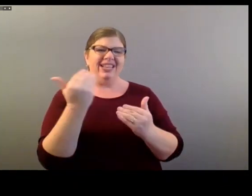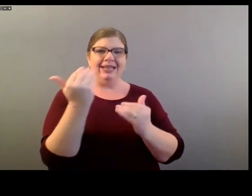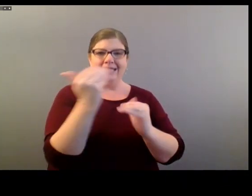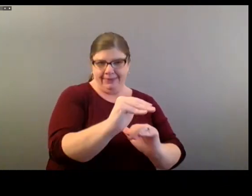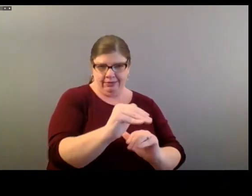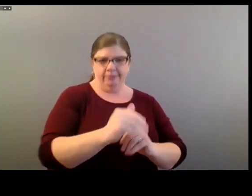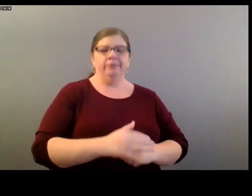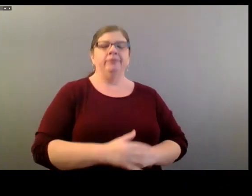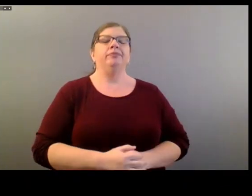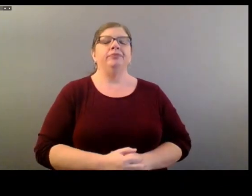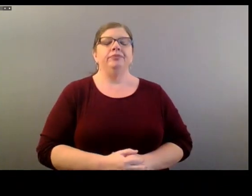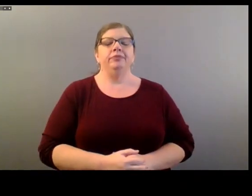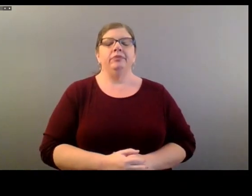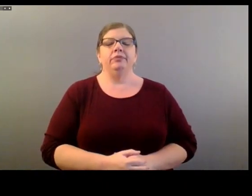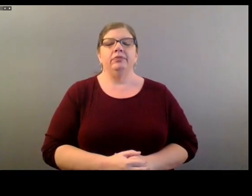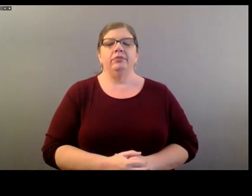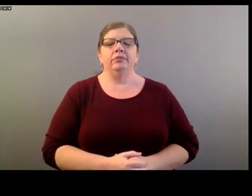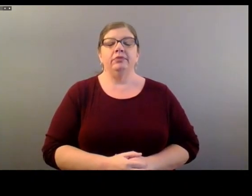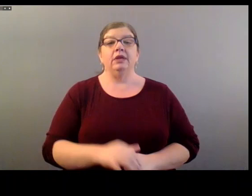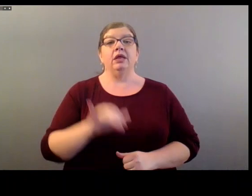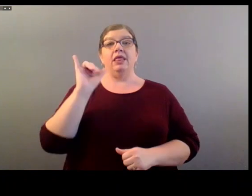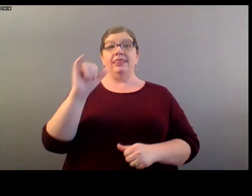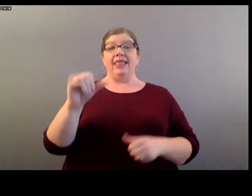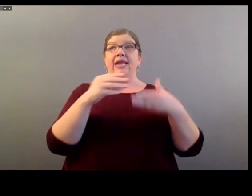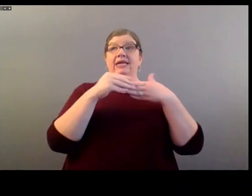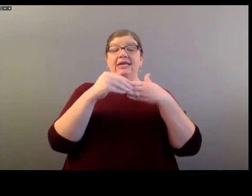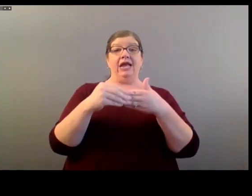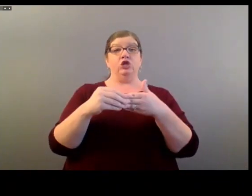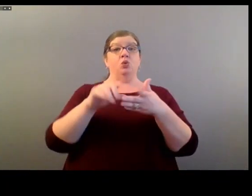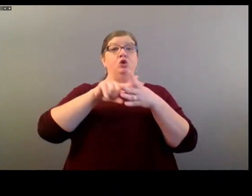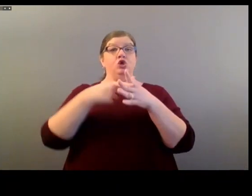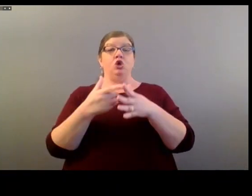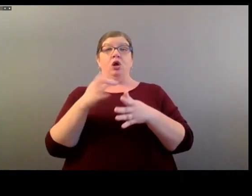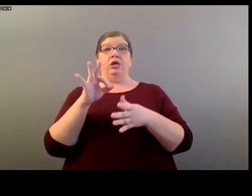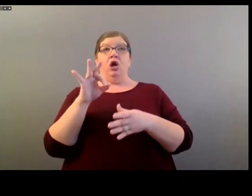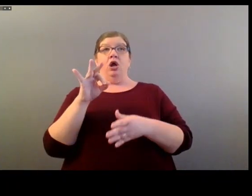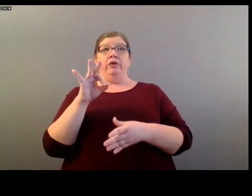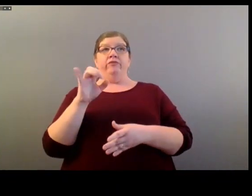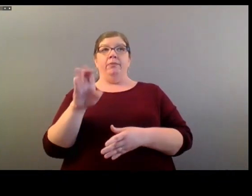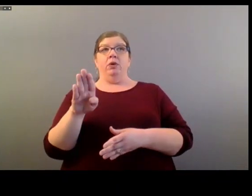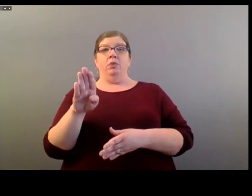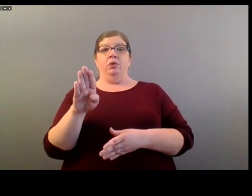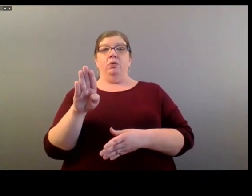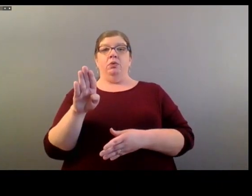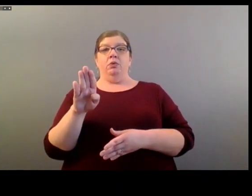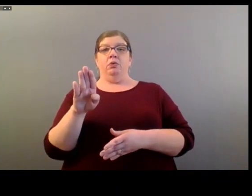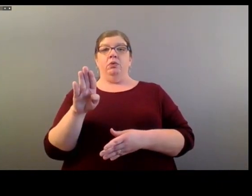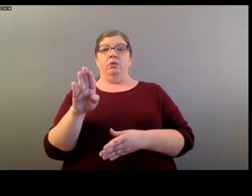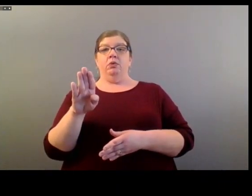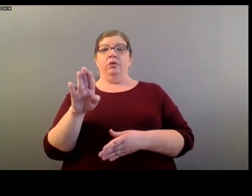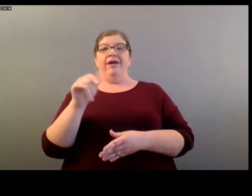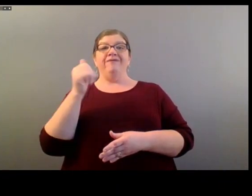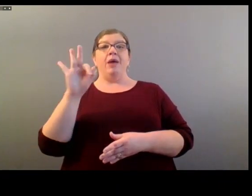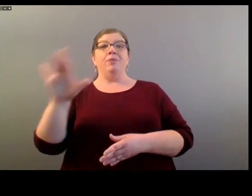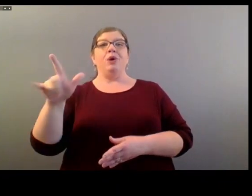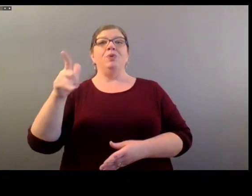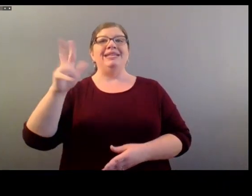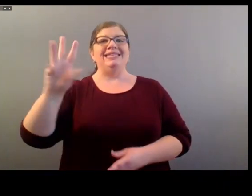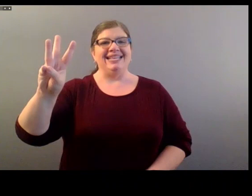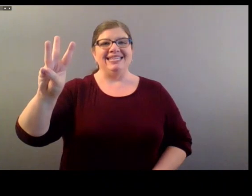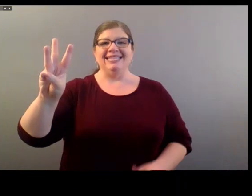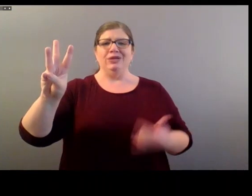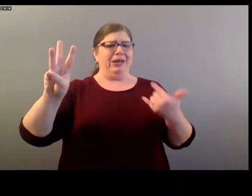The guidance will go into effect on February 29th. No, that we don't have this year, February 26th, and will